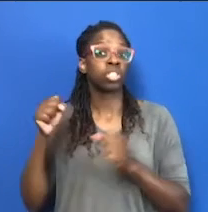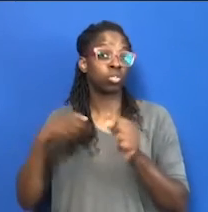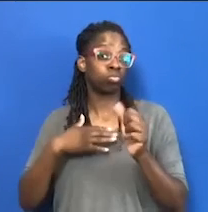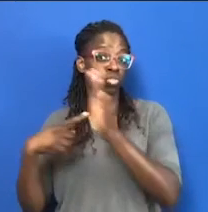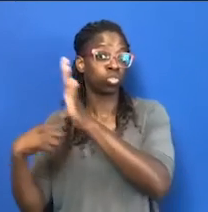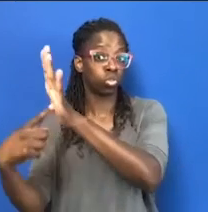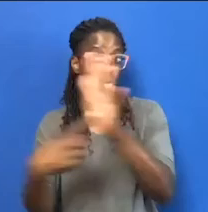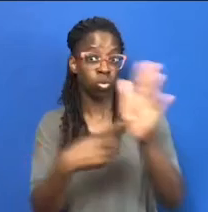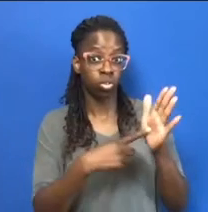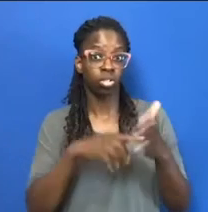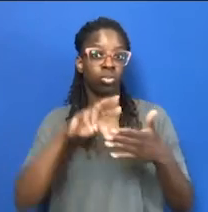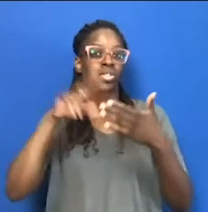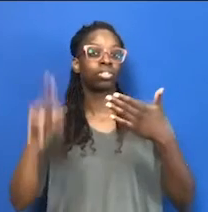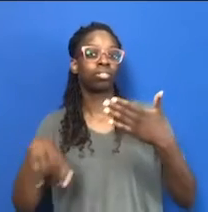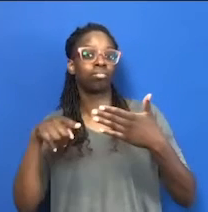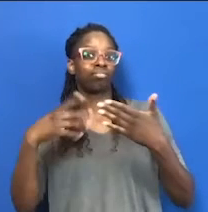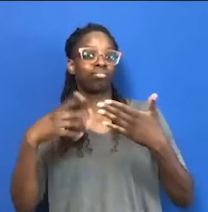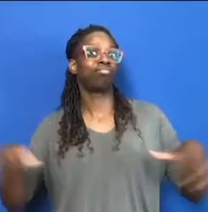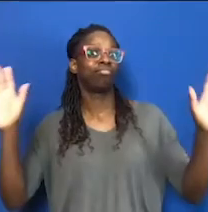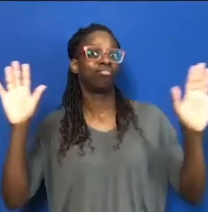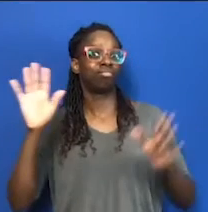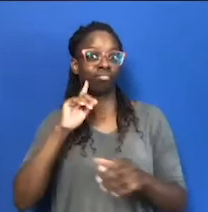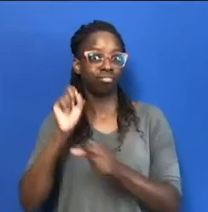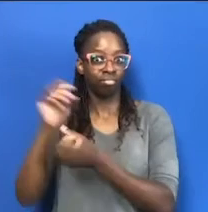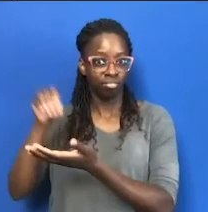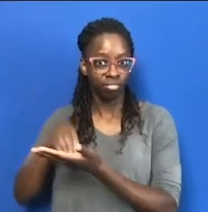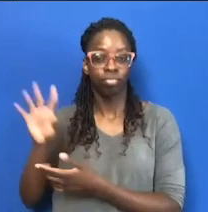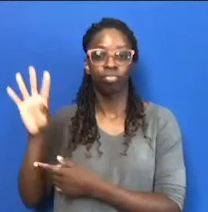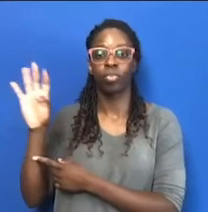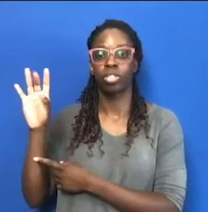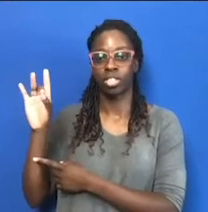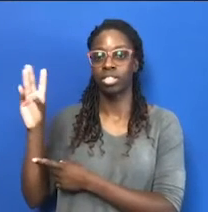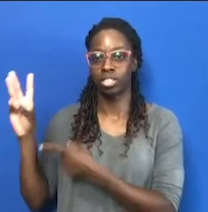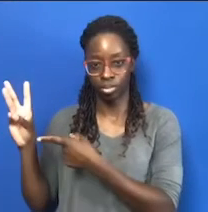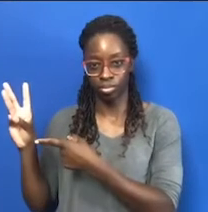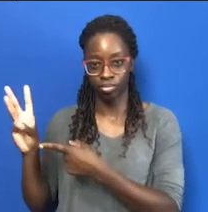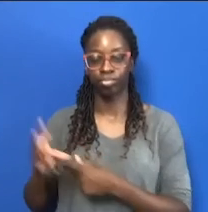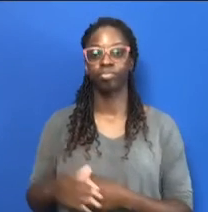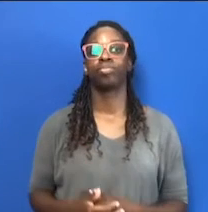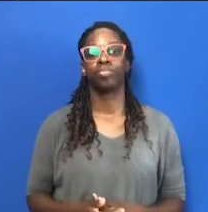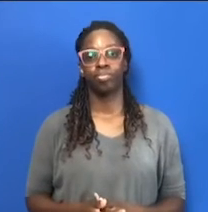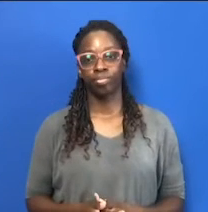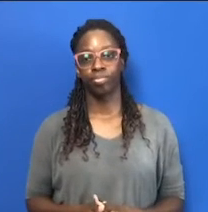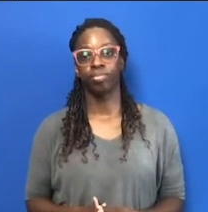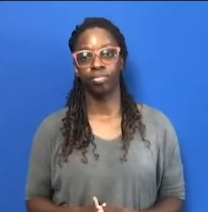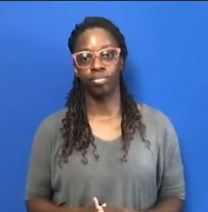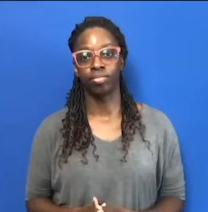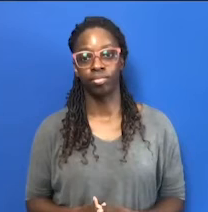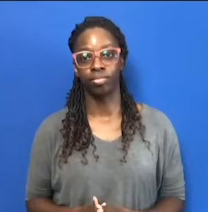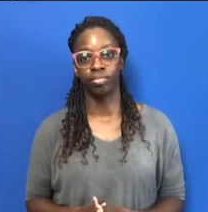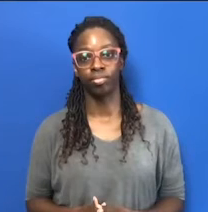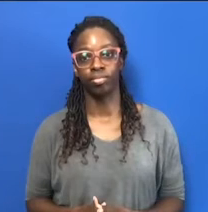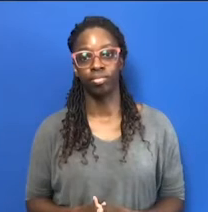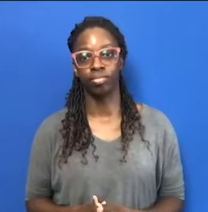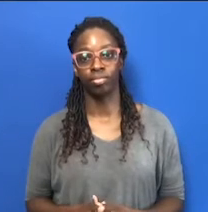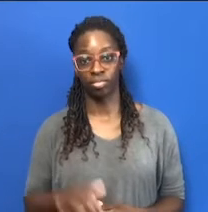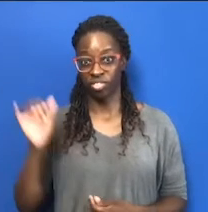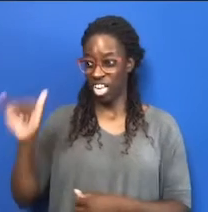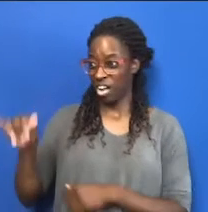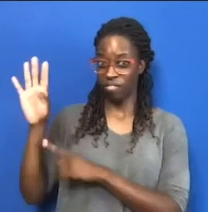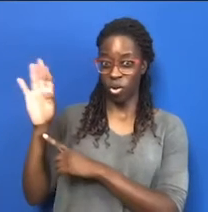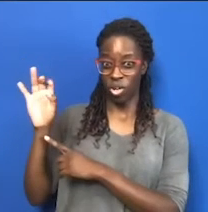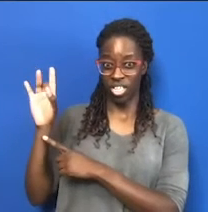486 unique references that did answer our big question. We went on to categorize what we found in several